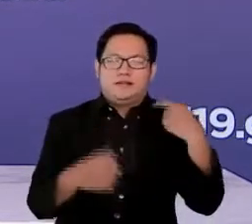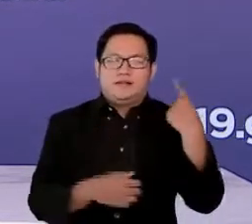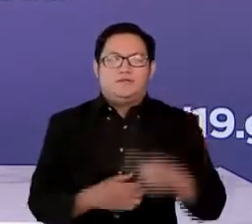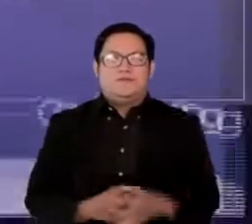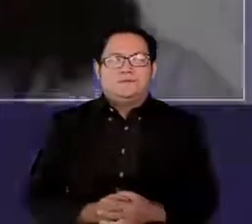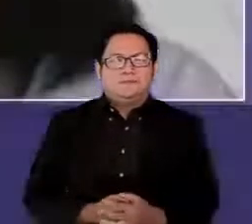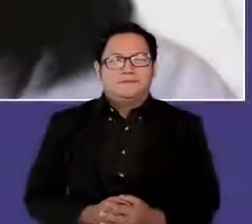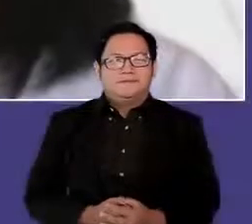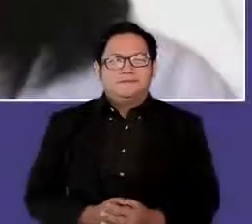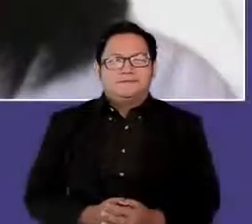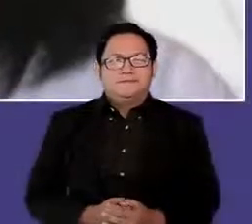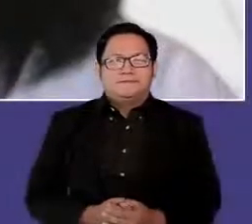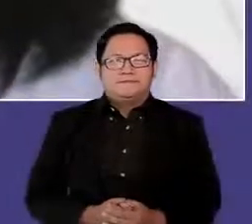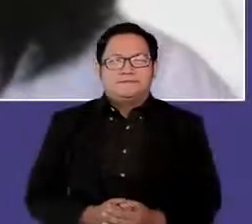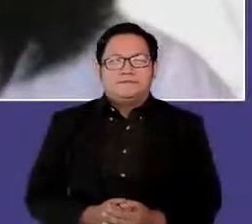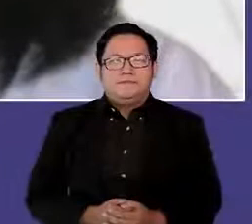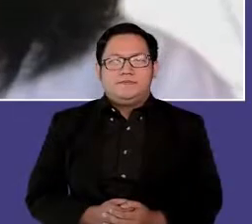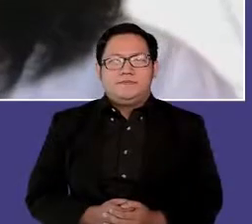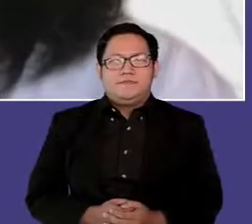Thank you.